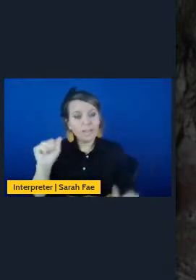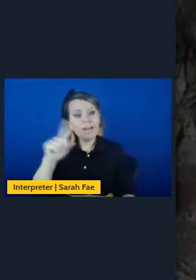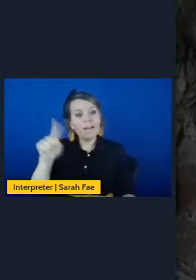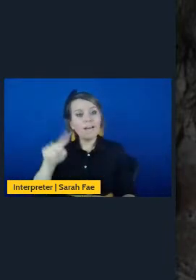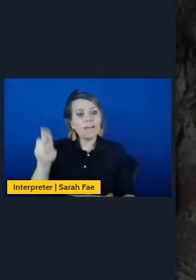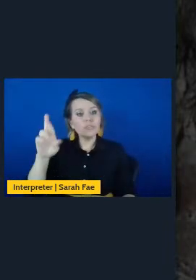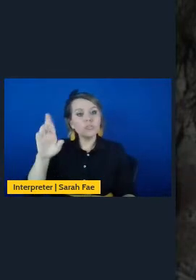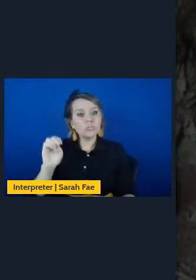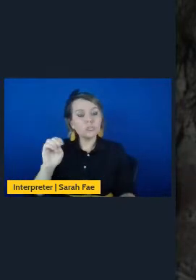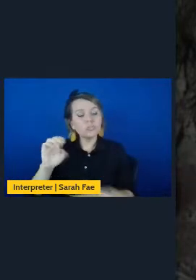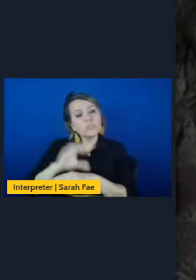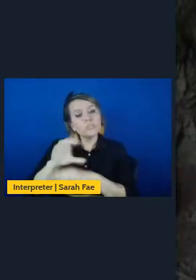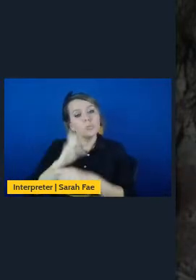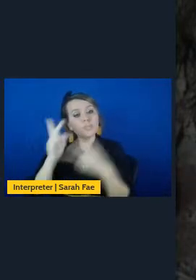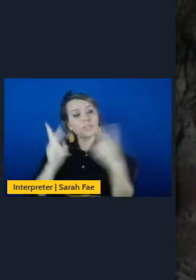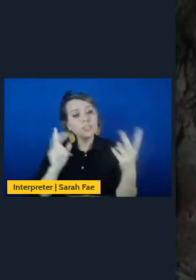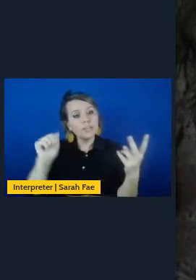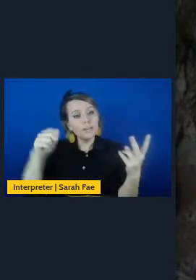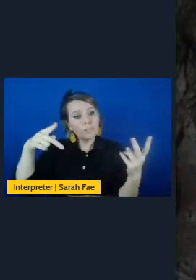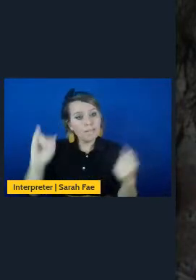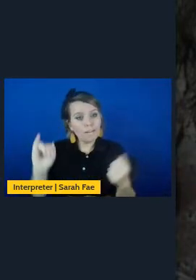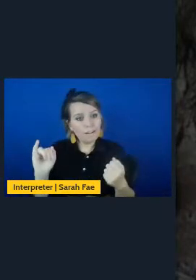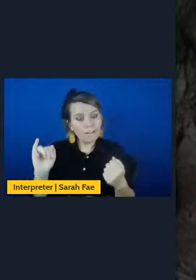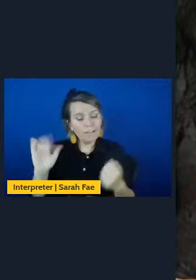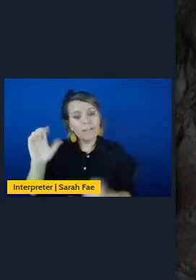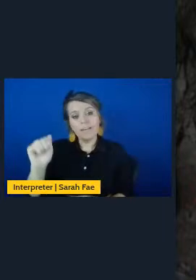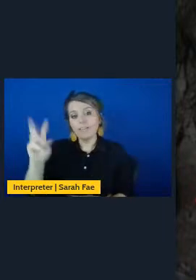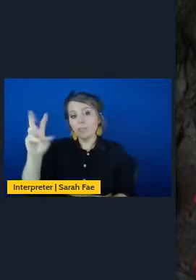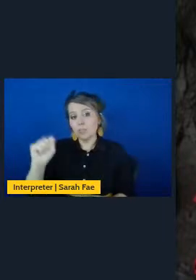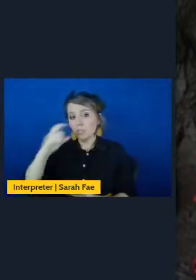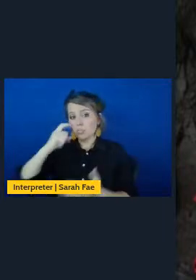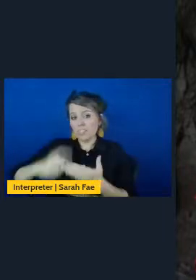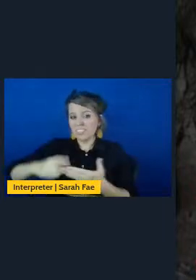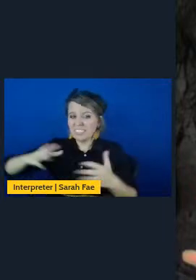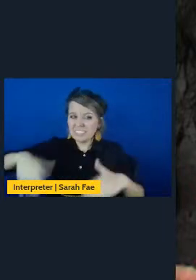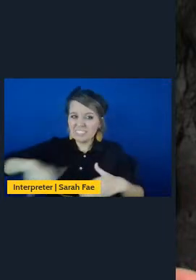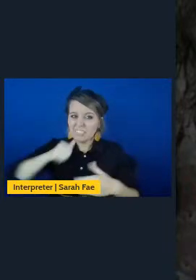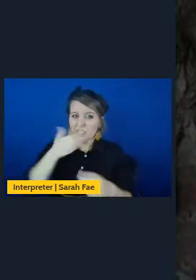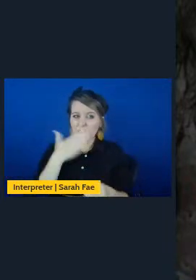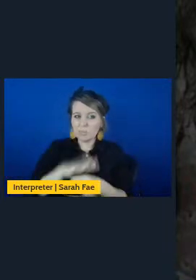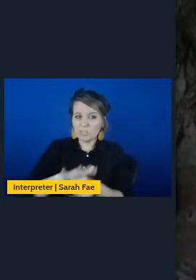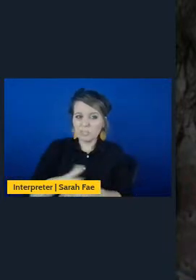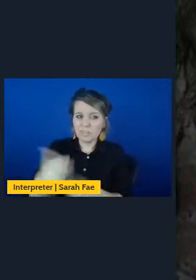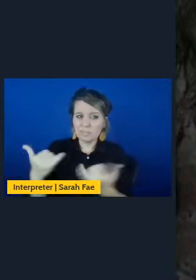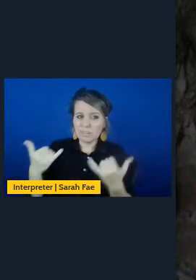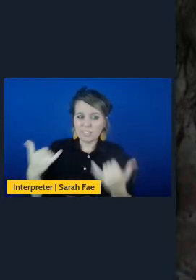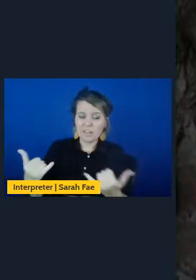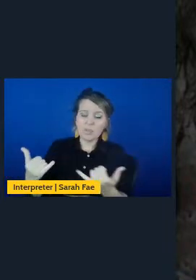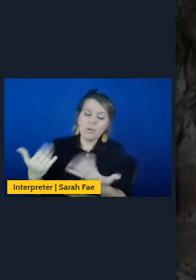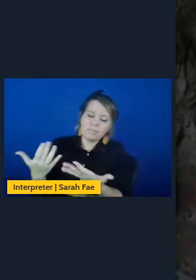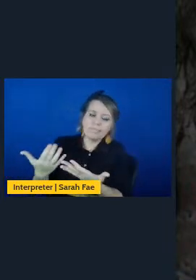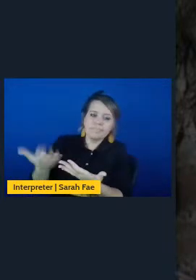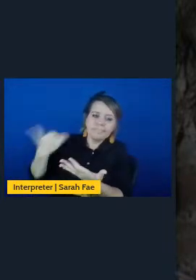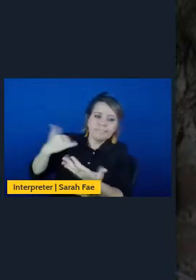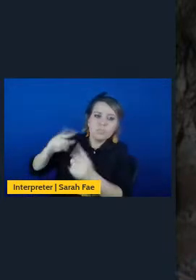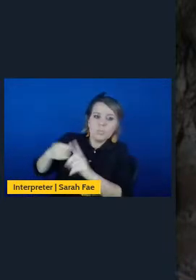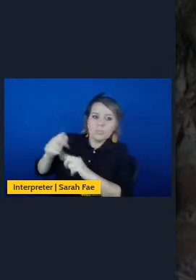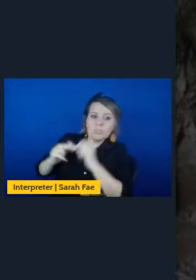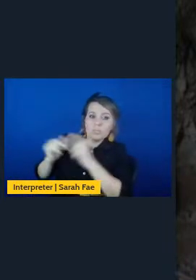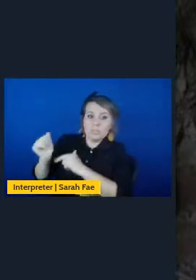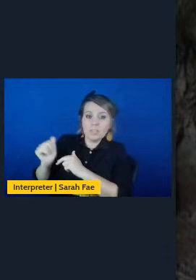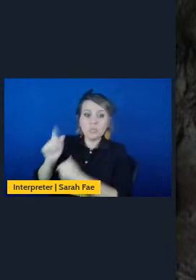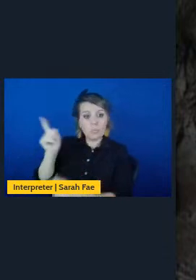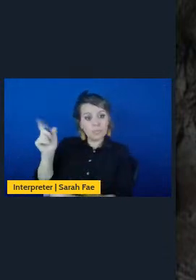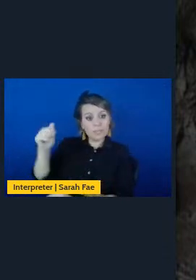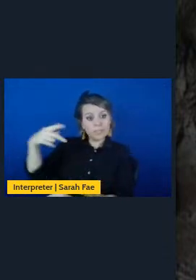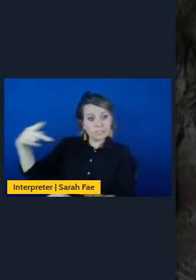Vision API. AWS's recognition isn't up to snuff, at least at the time that this whole thing was built. So yeah, this app does